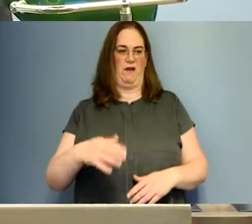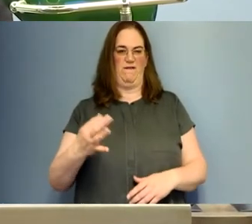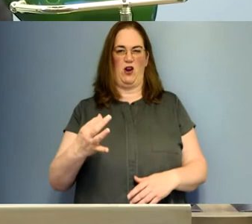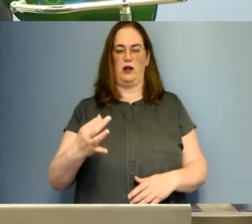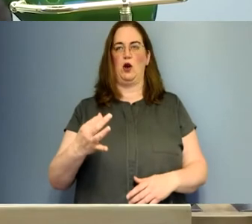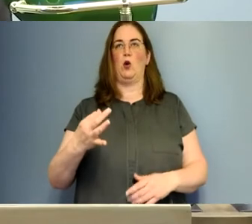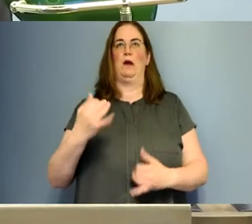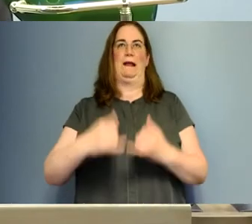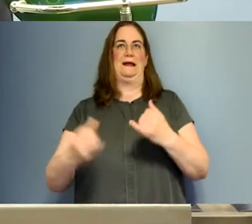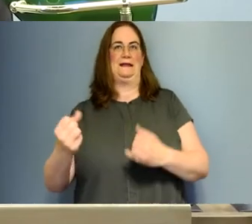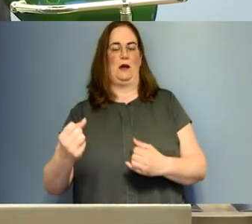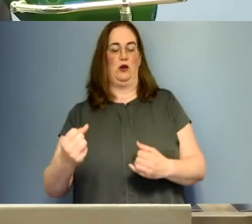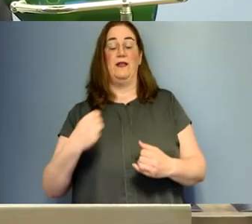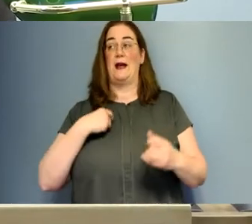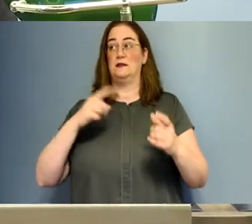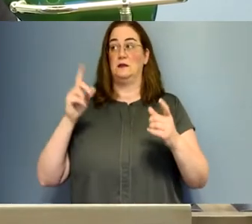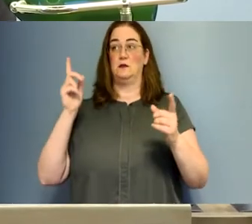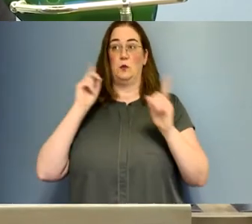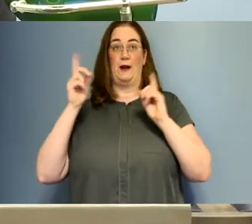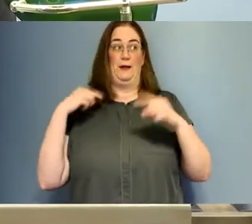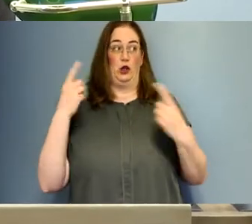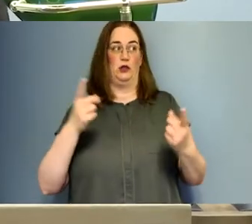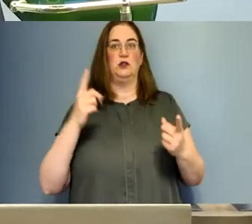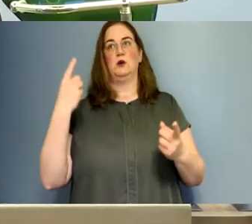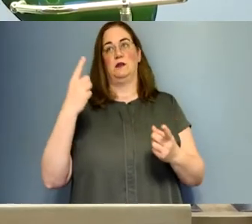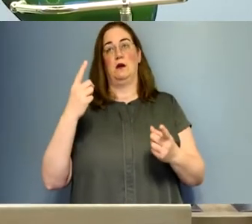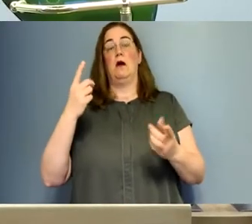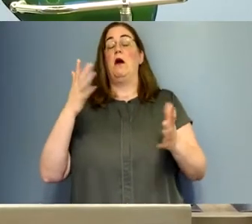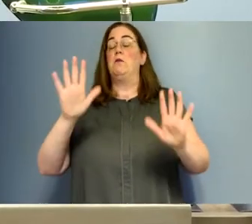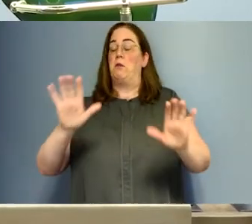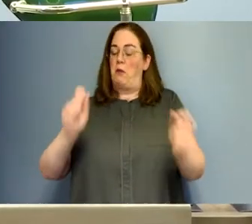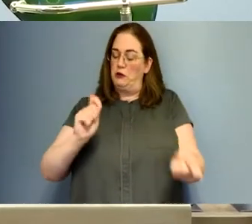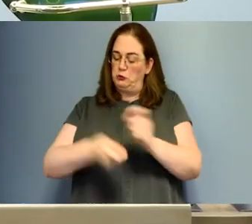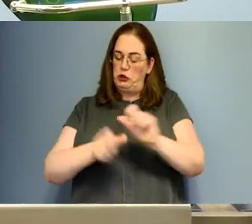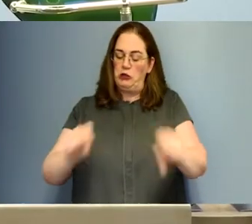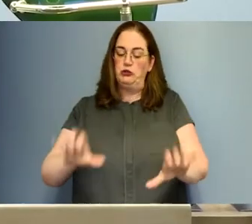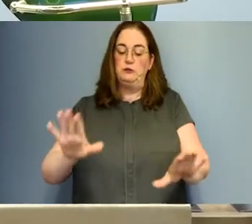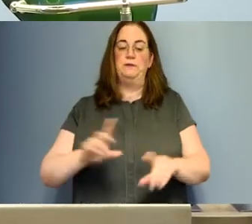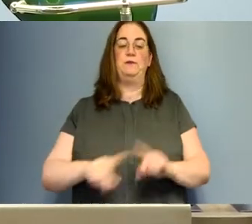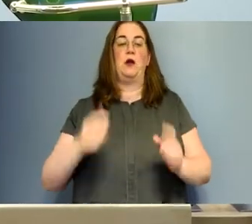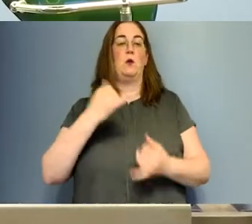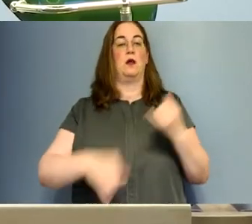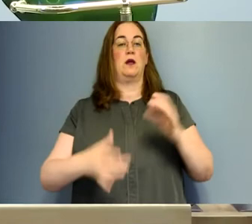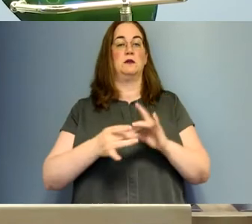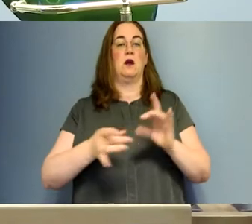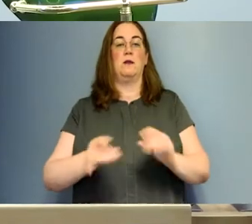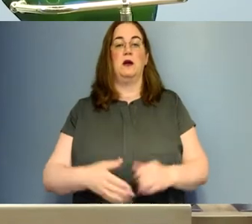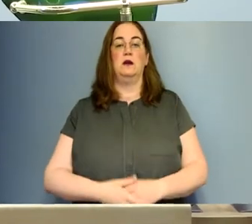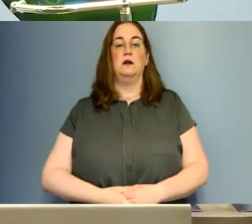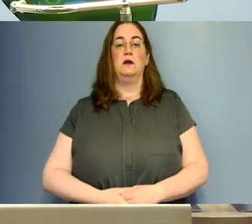at the latest. That's what I'm hearing. So that's subject to change. And one last comment. I want to,